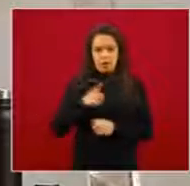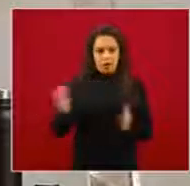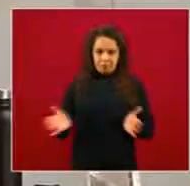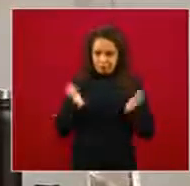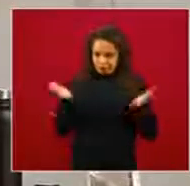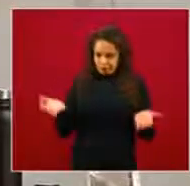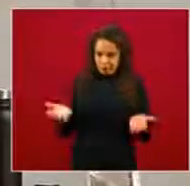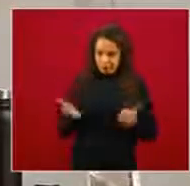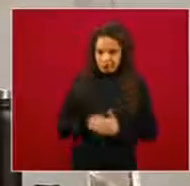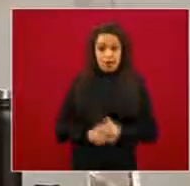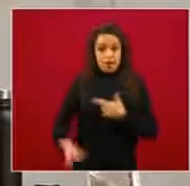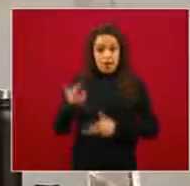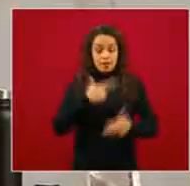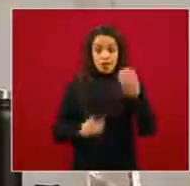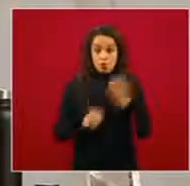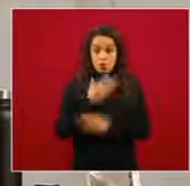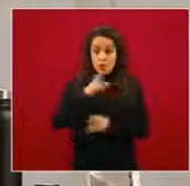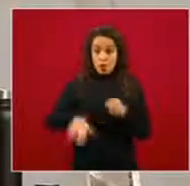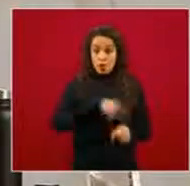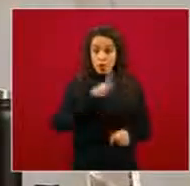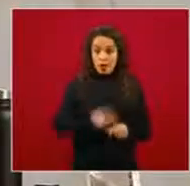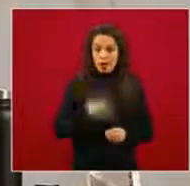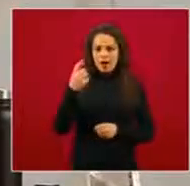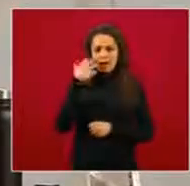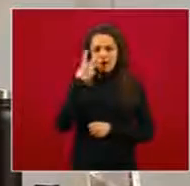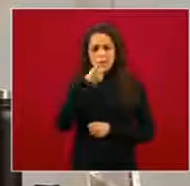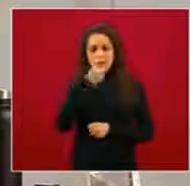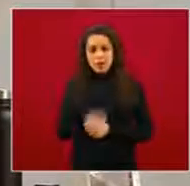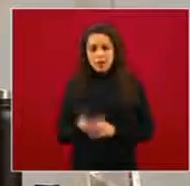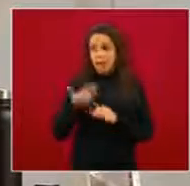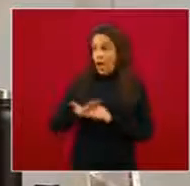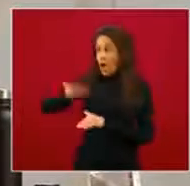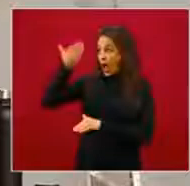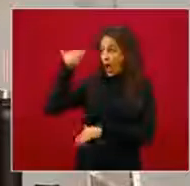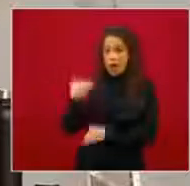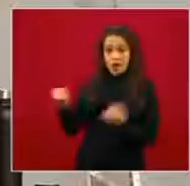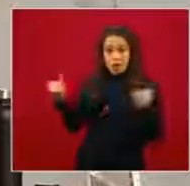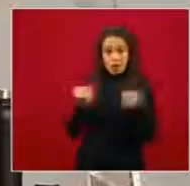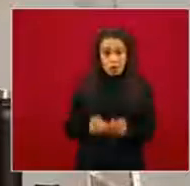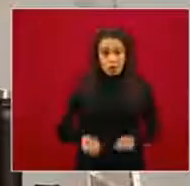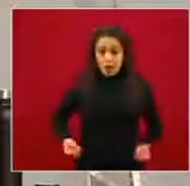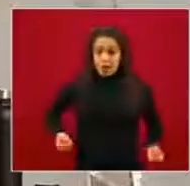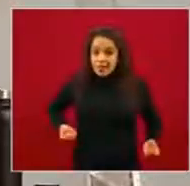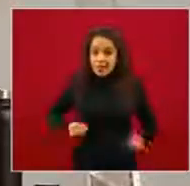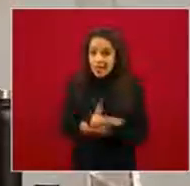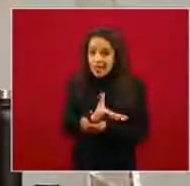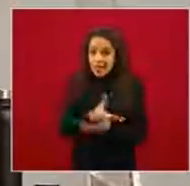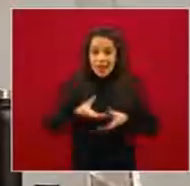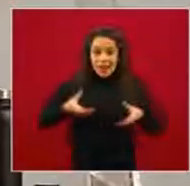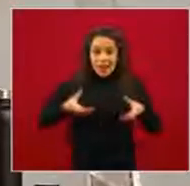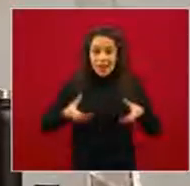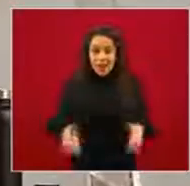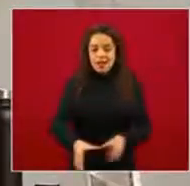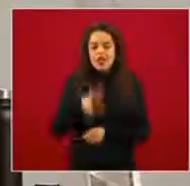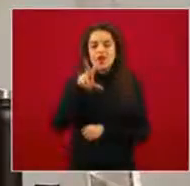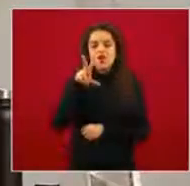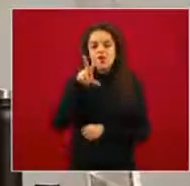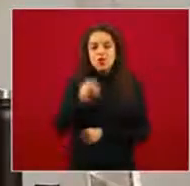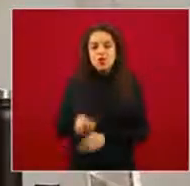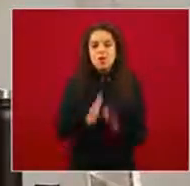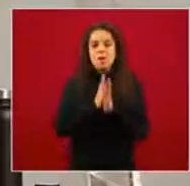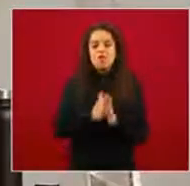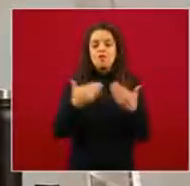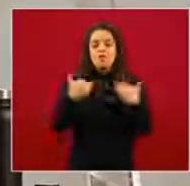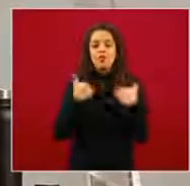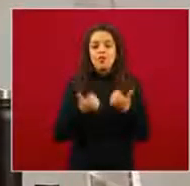scared. First of all, to go back to the new normal doesn't mean like it was before. It doesn't mean to go back to the street. It